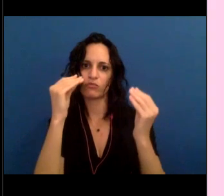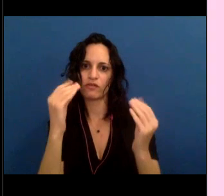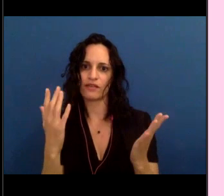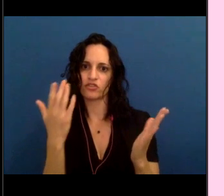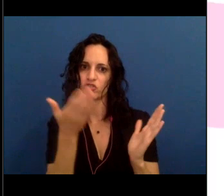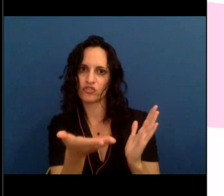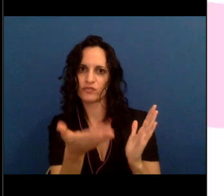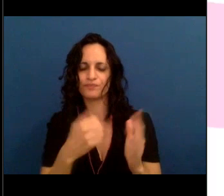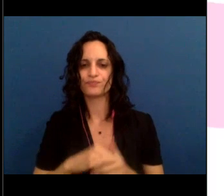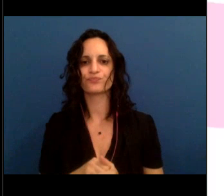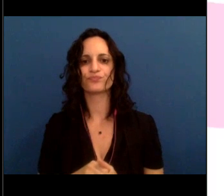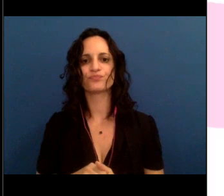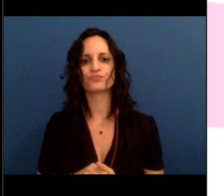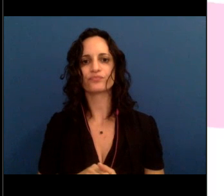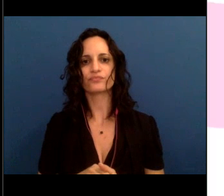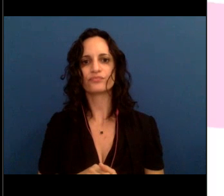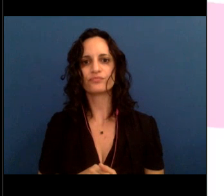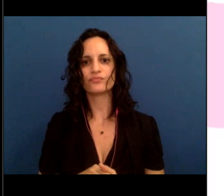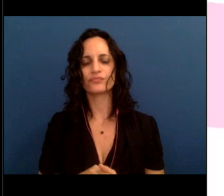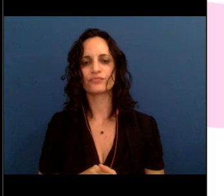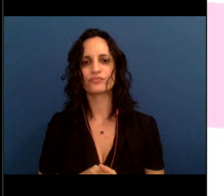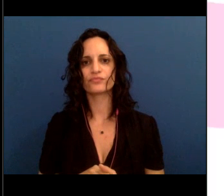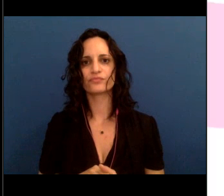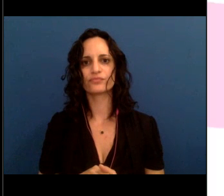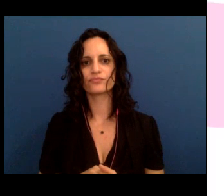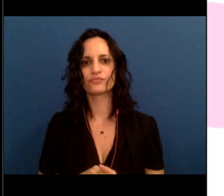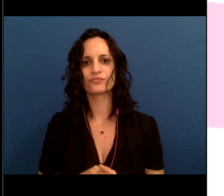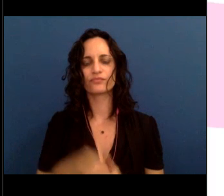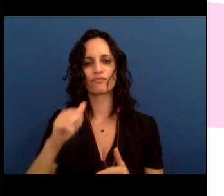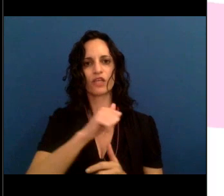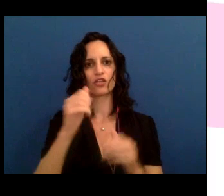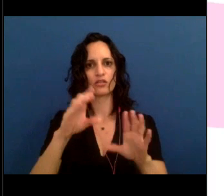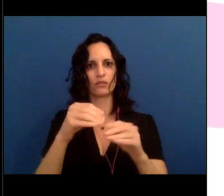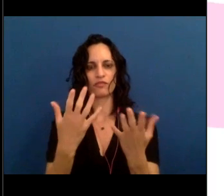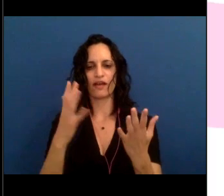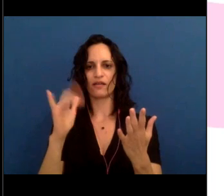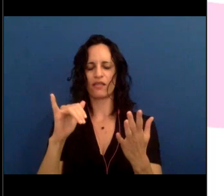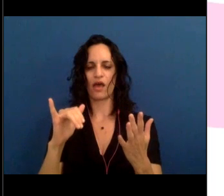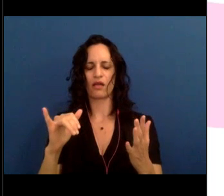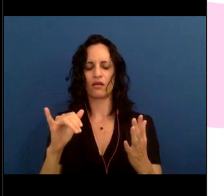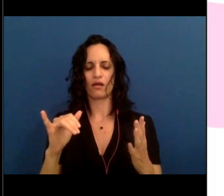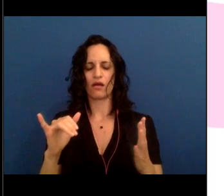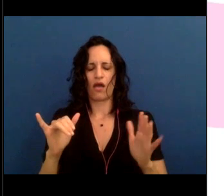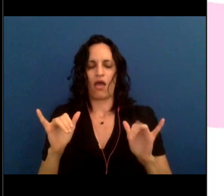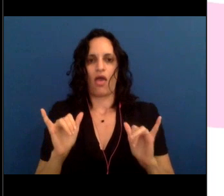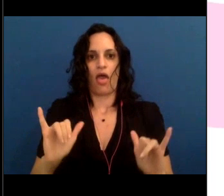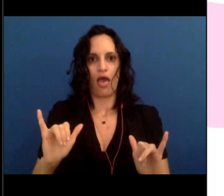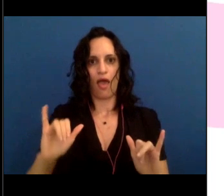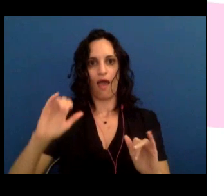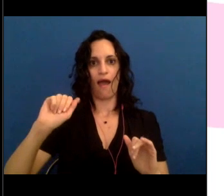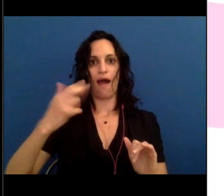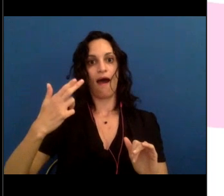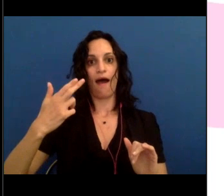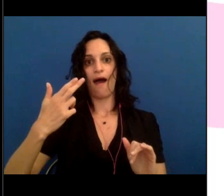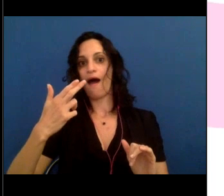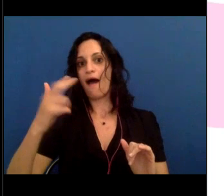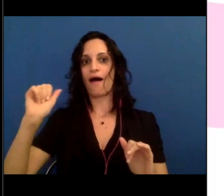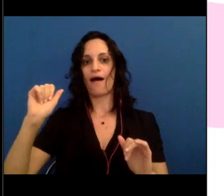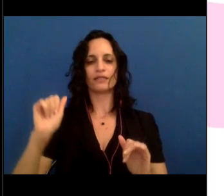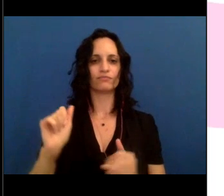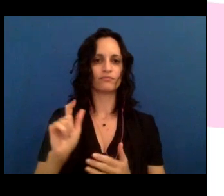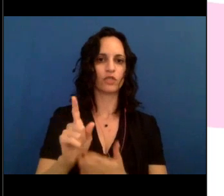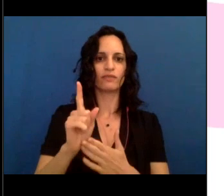And another thing that kind of provided that aha moment for me, which I came across in the same time I was taking this course, was